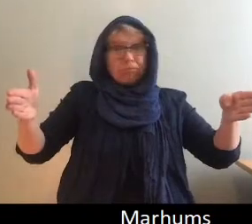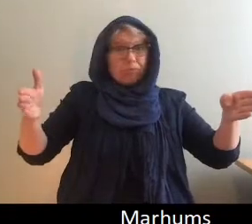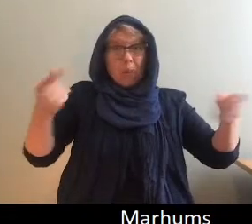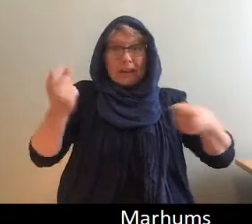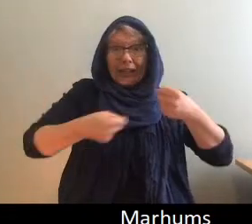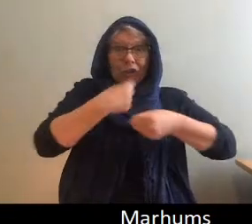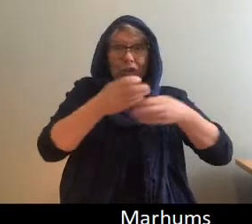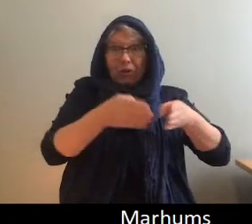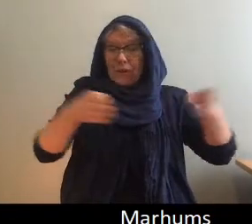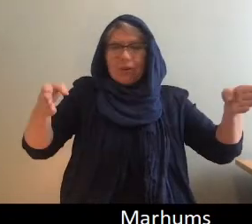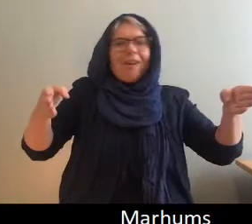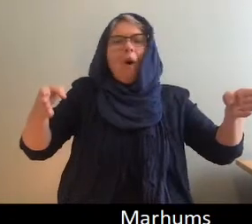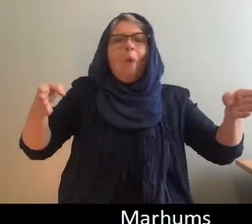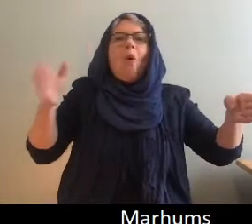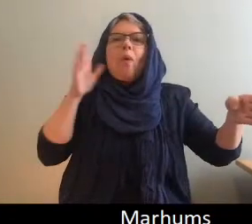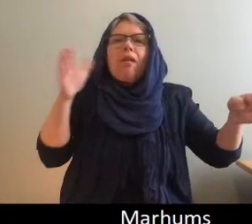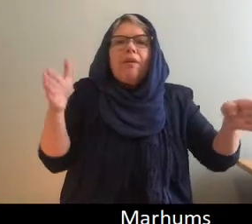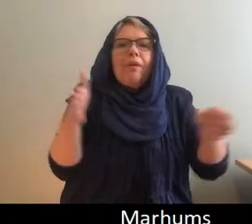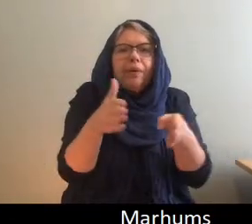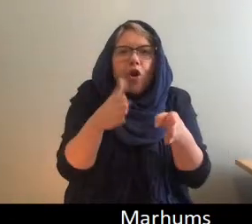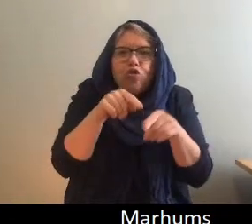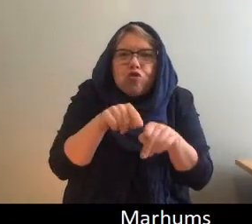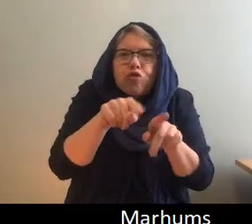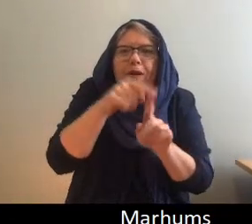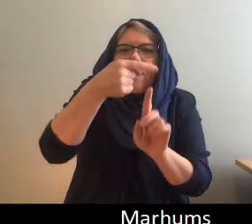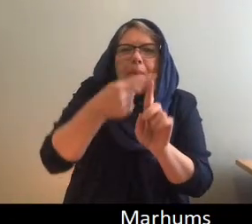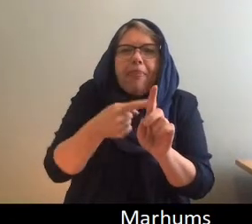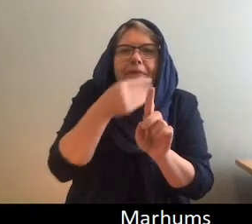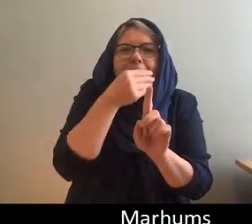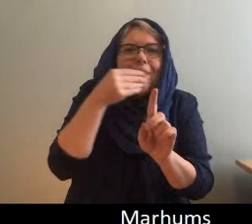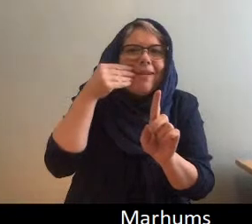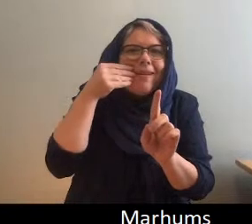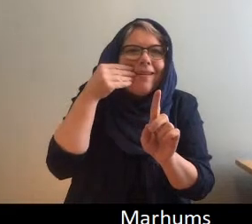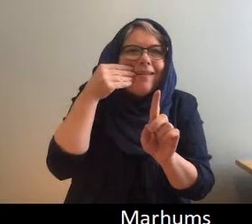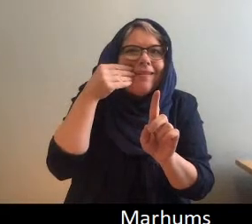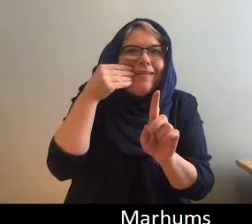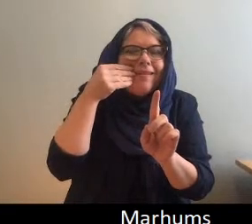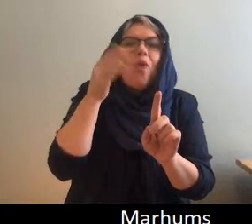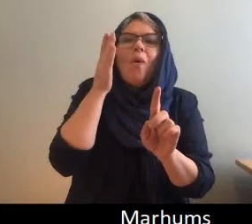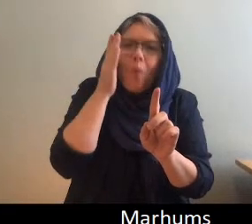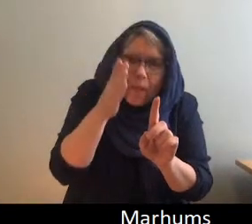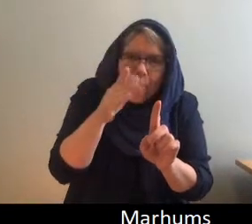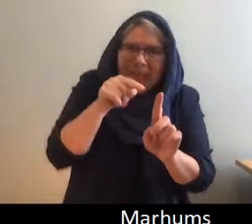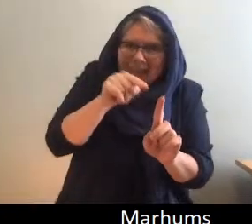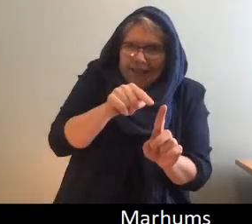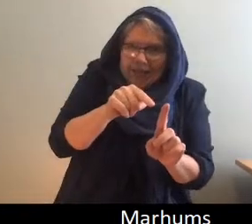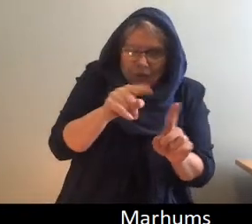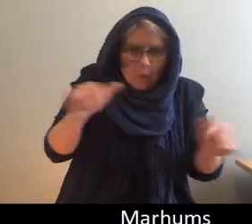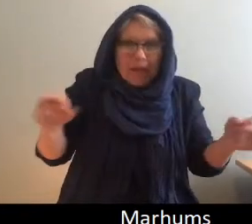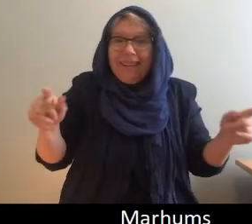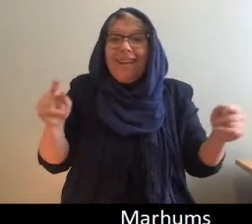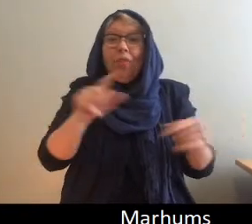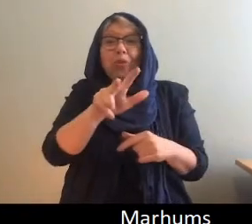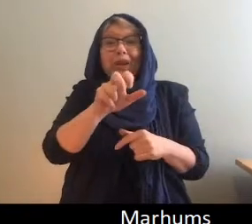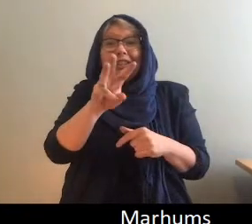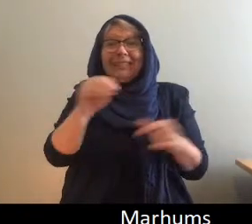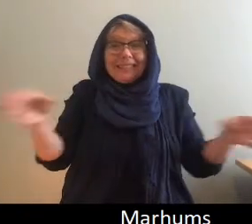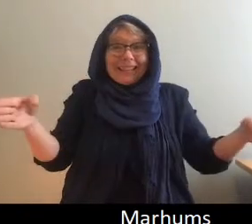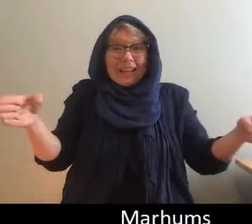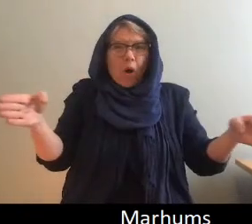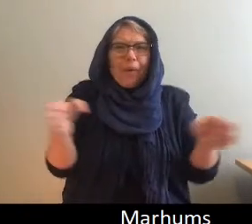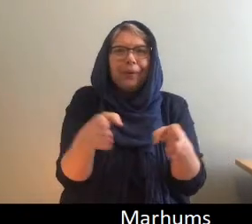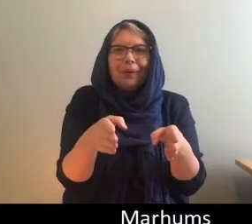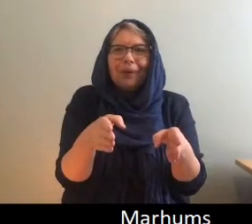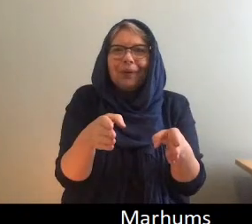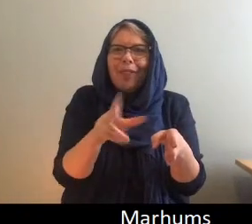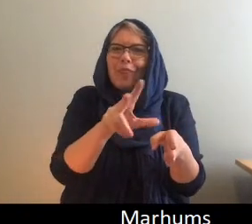revealed on the night of Qadr, the night of power. So that becomes now a little clearer, right? I hope you're all with me, inshallah. And